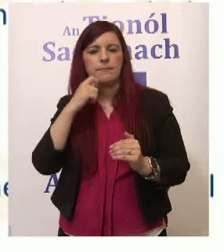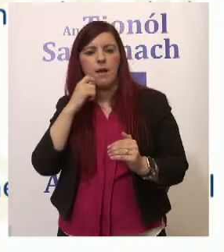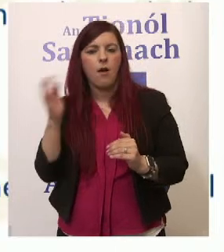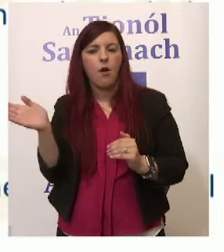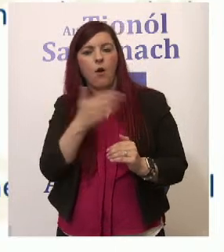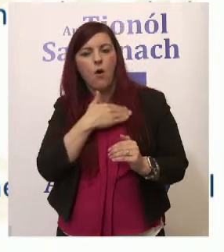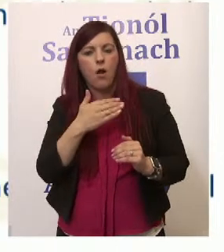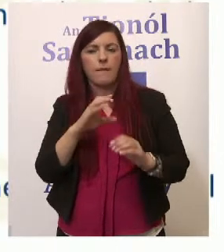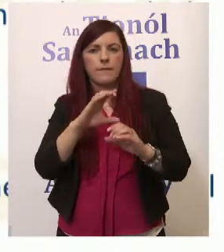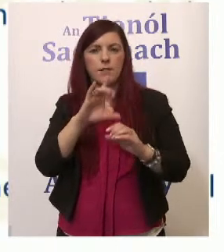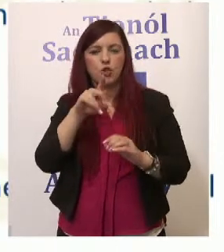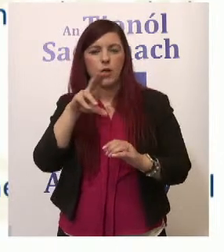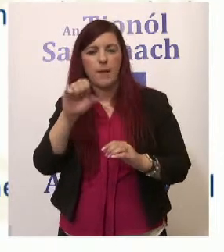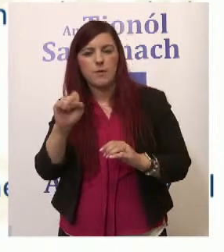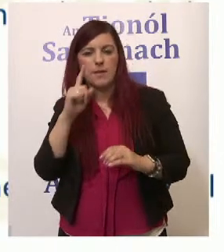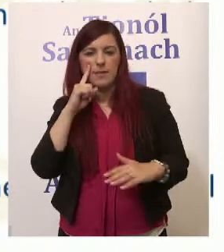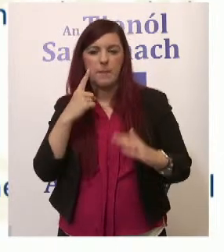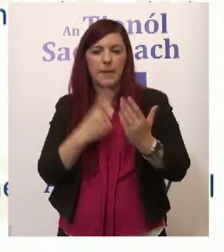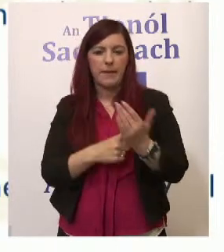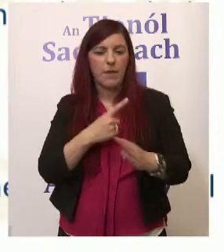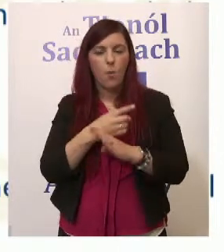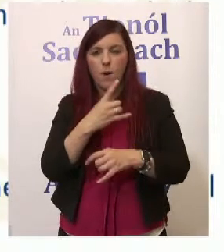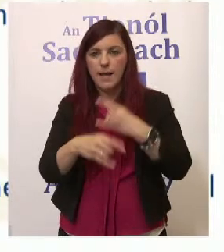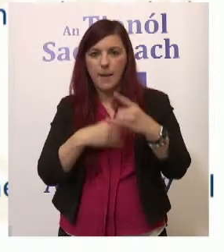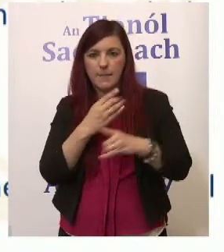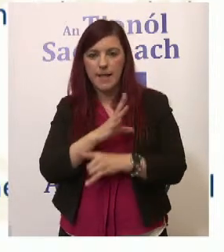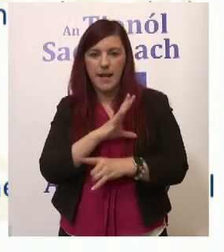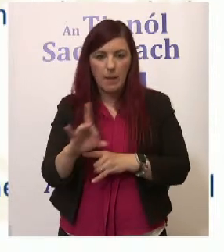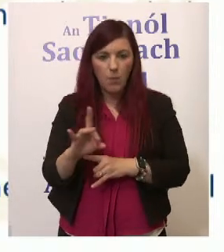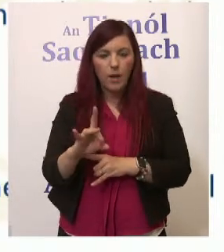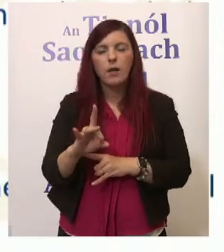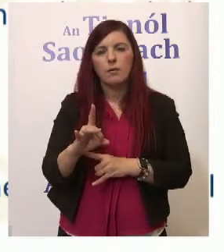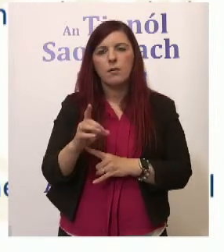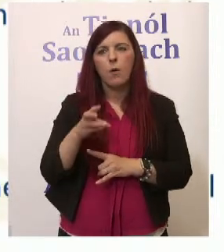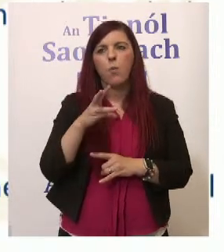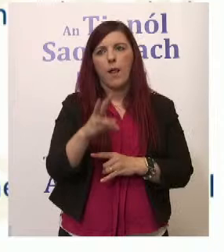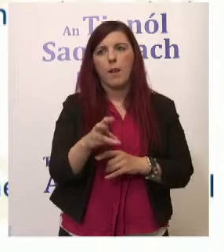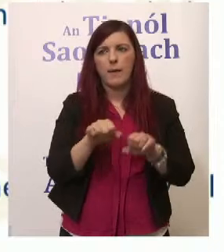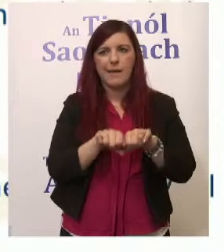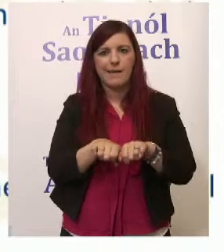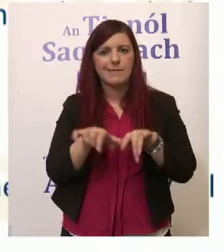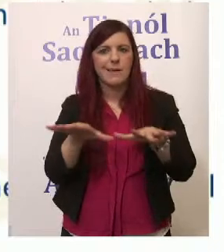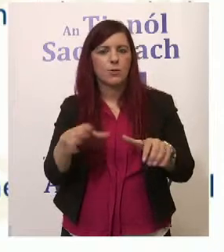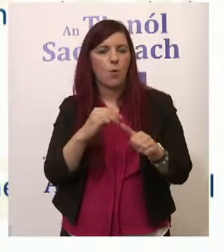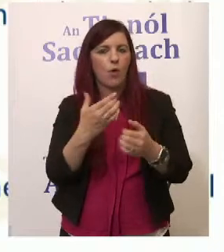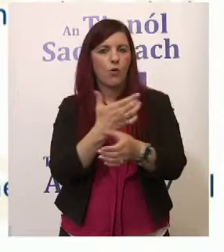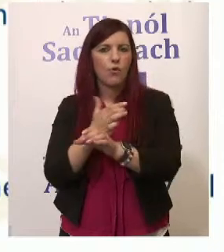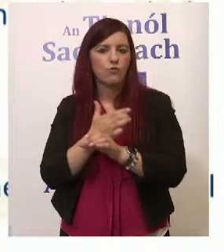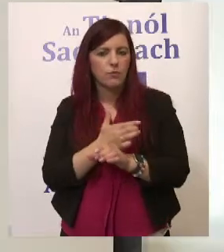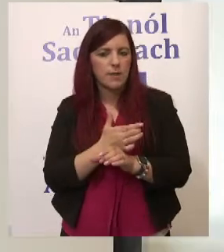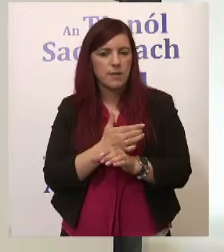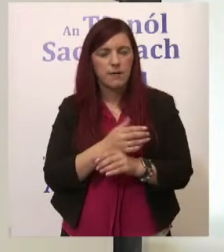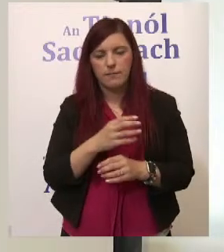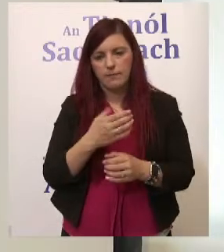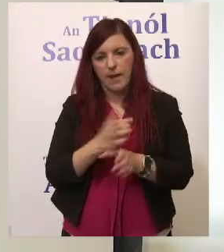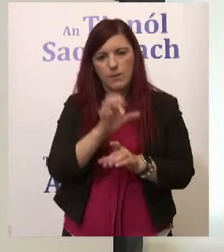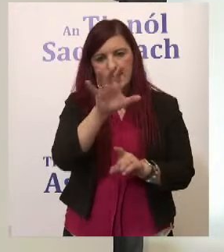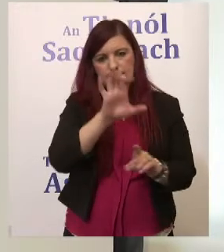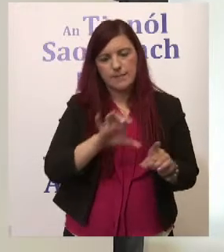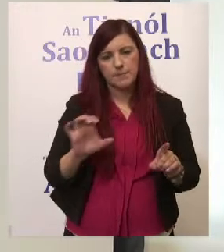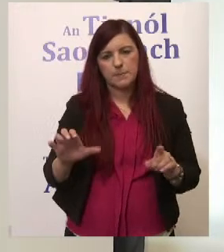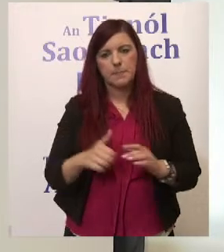all our chambers, there's the belief that whatever happens with Limerick, the model will be extended across other cities with a slightly tailored version for